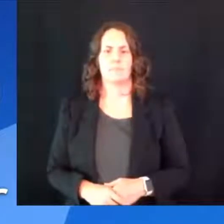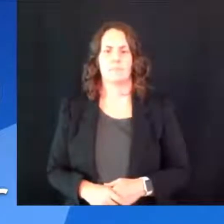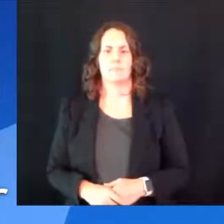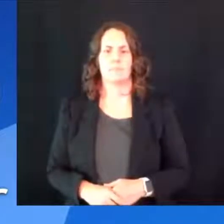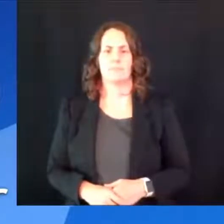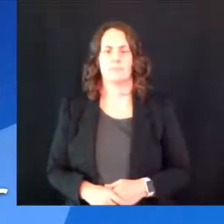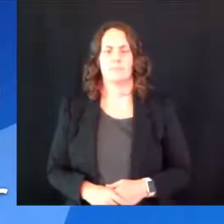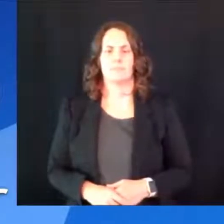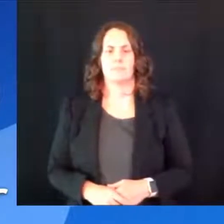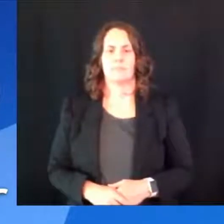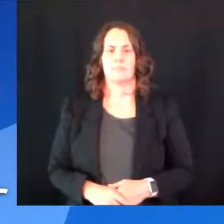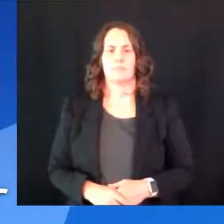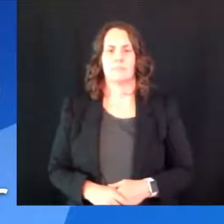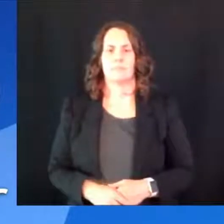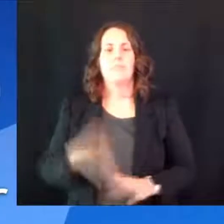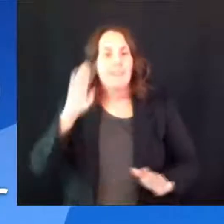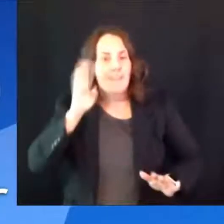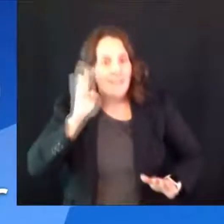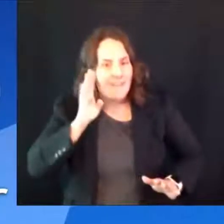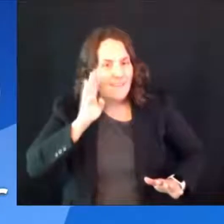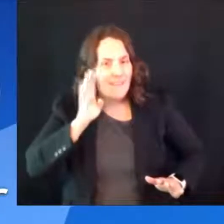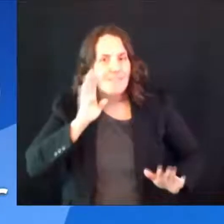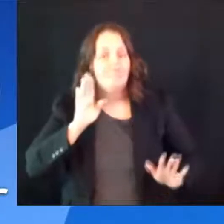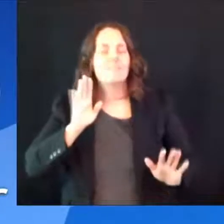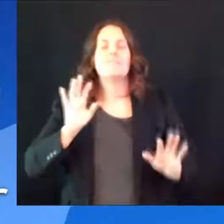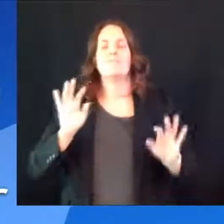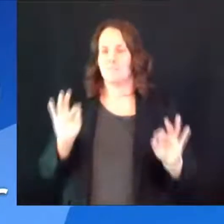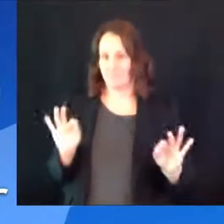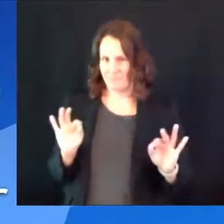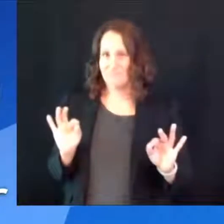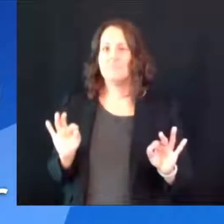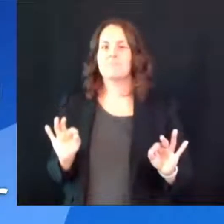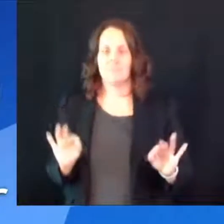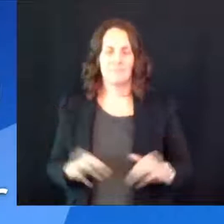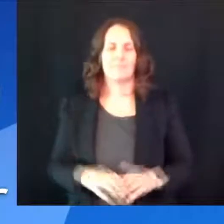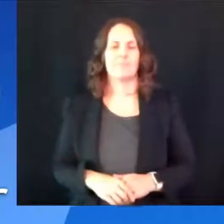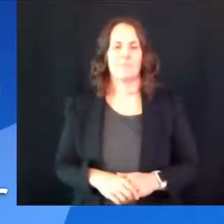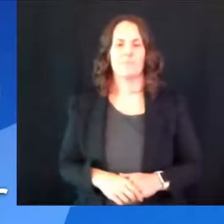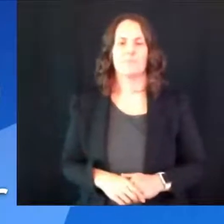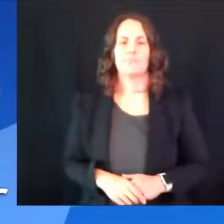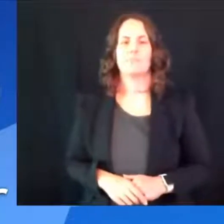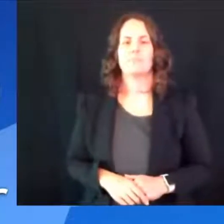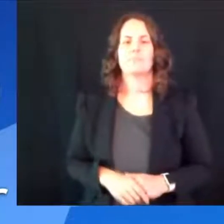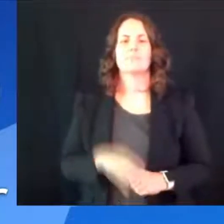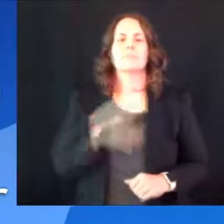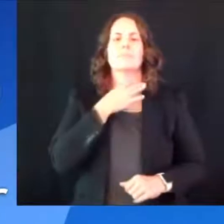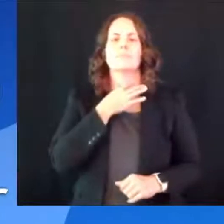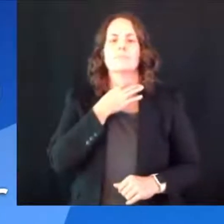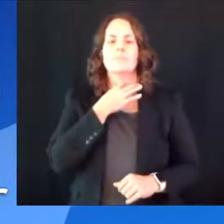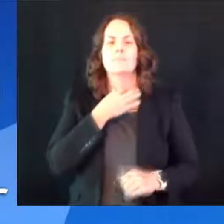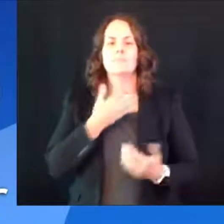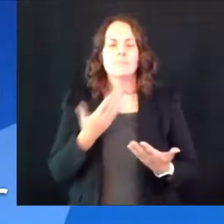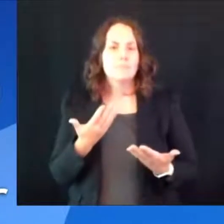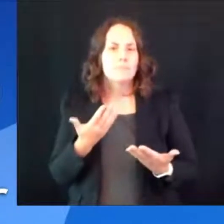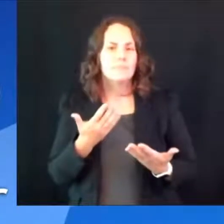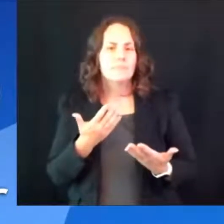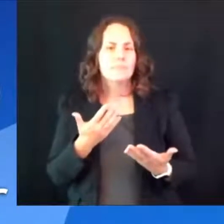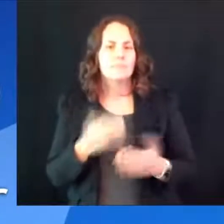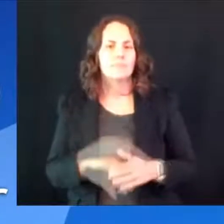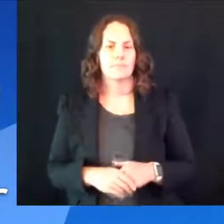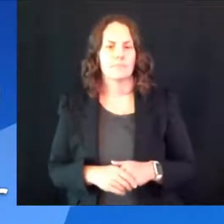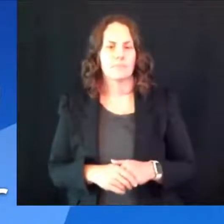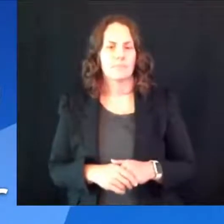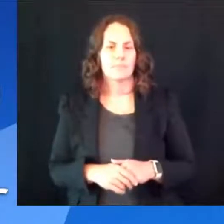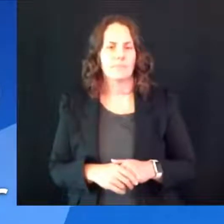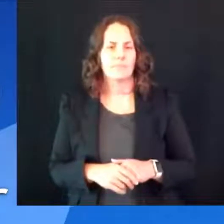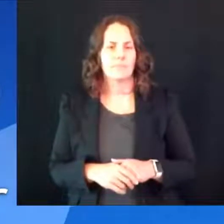Hi there. Thanks for taking the call. So I guess what we're kind of wondering over here is, with this increase in numbers,